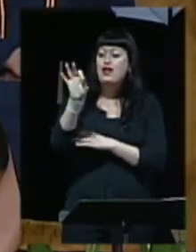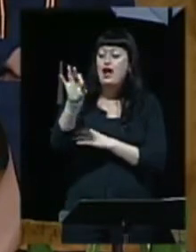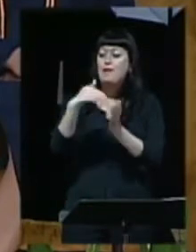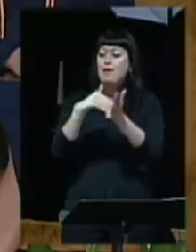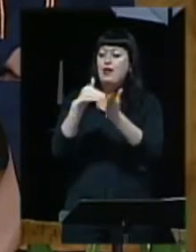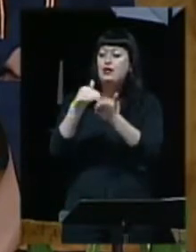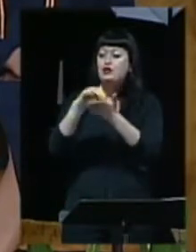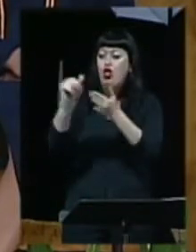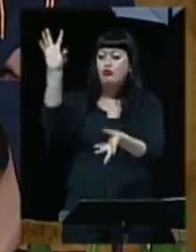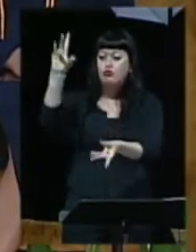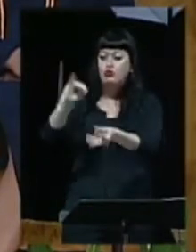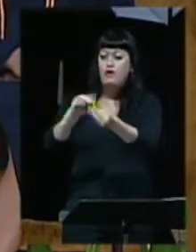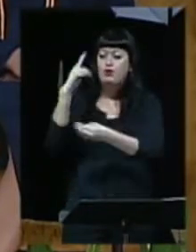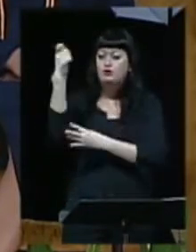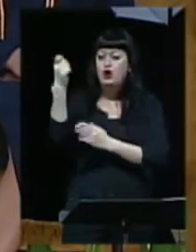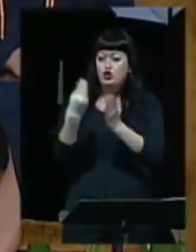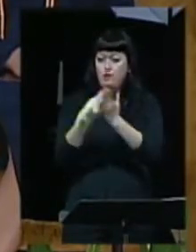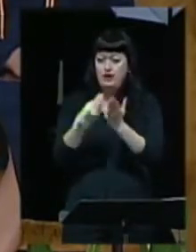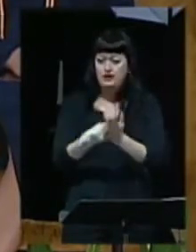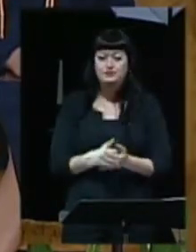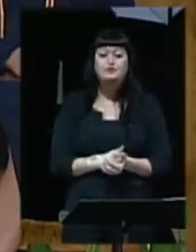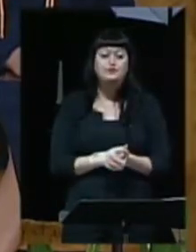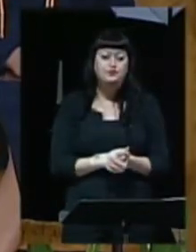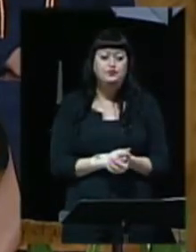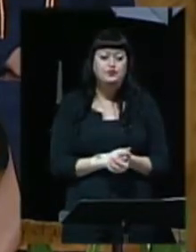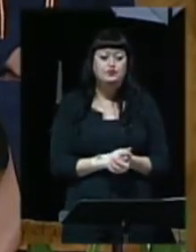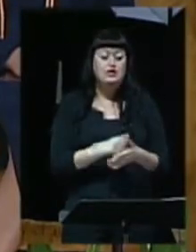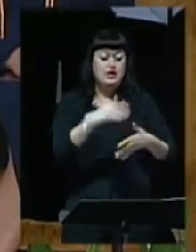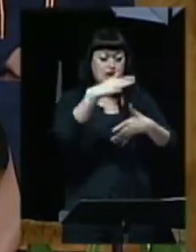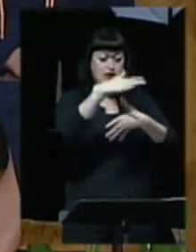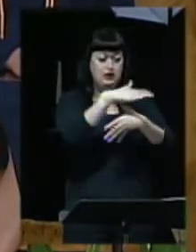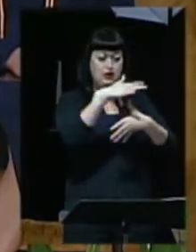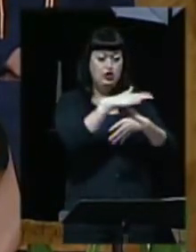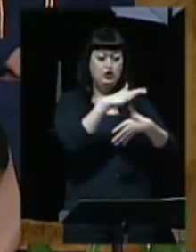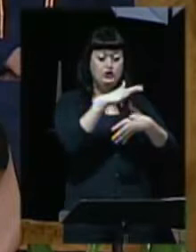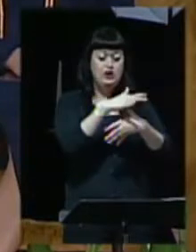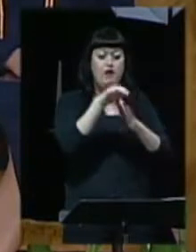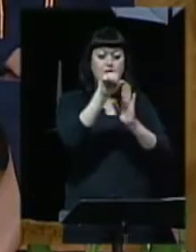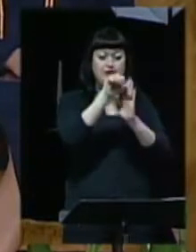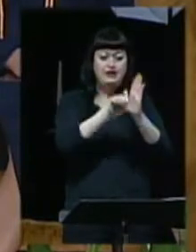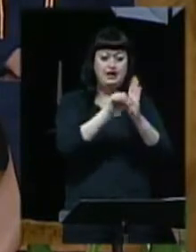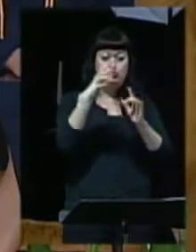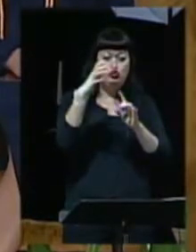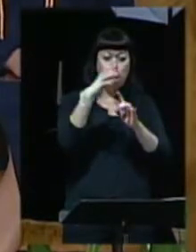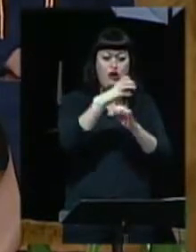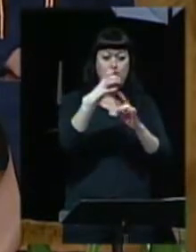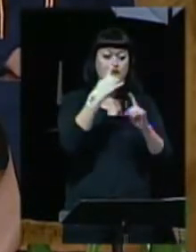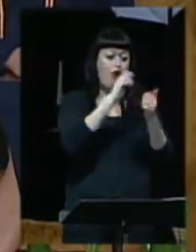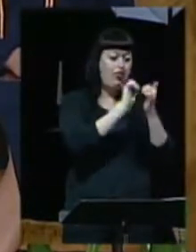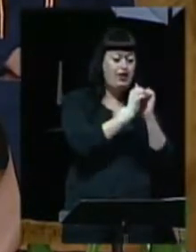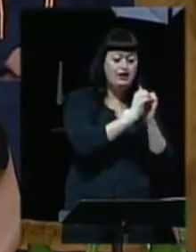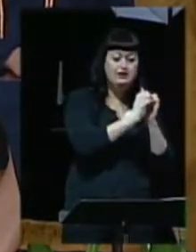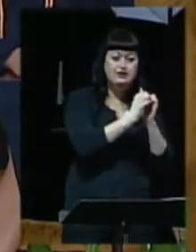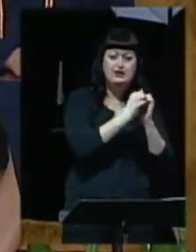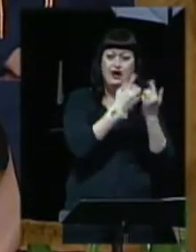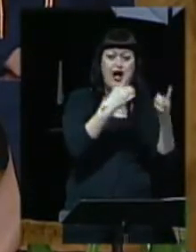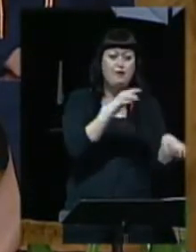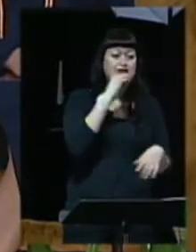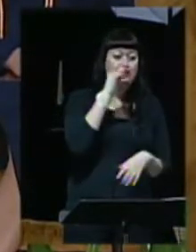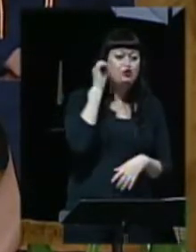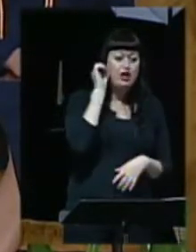in scholarship money. In addition, our seniors have been state champions in athletics. In fact, just